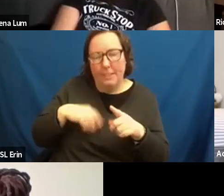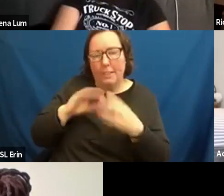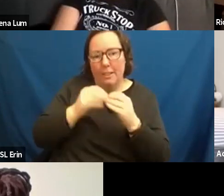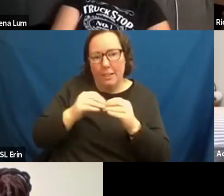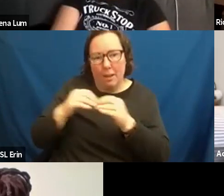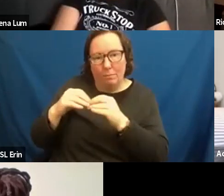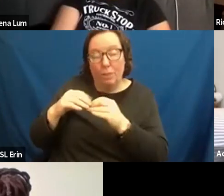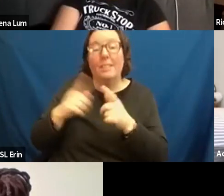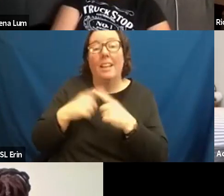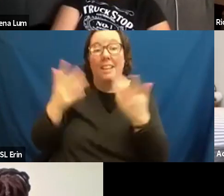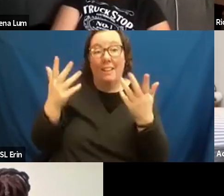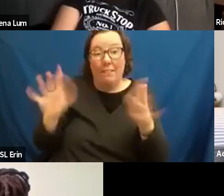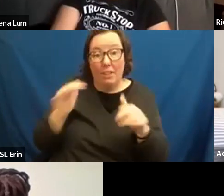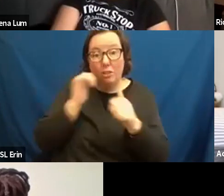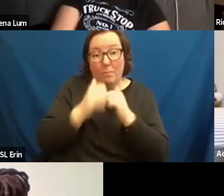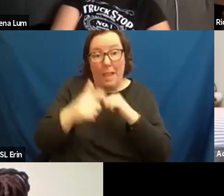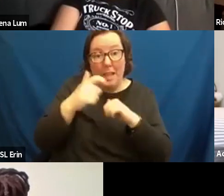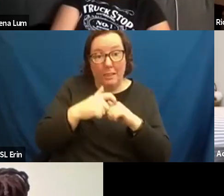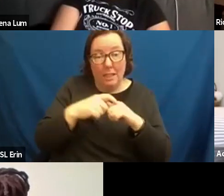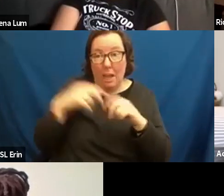status, had